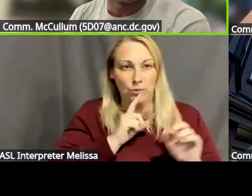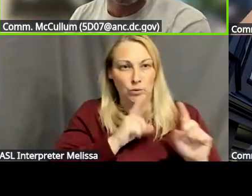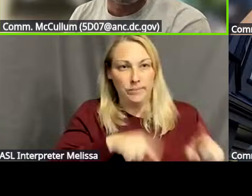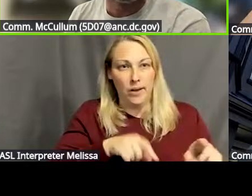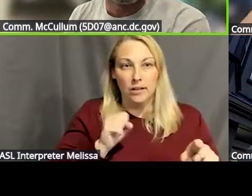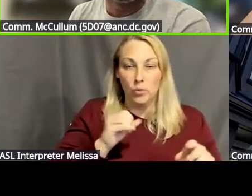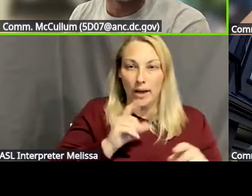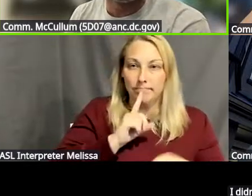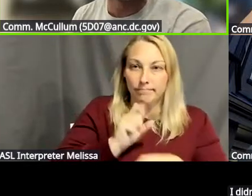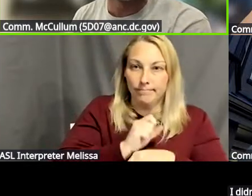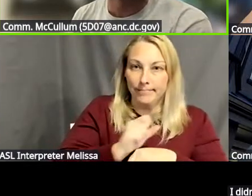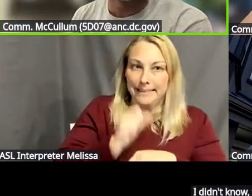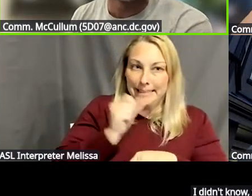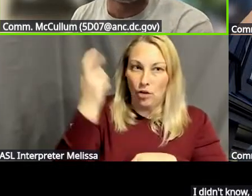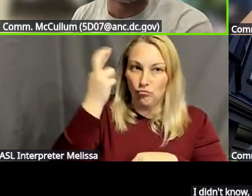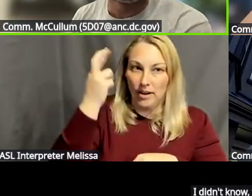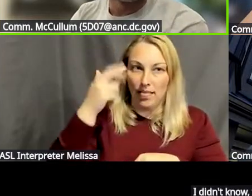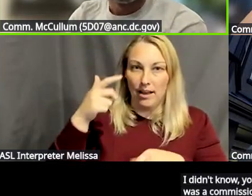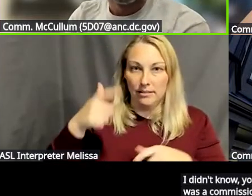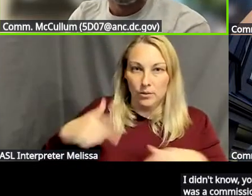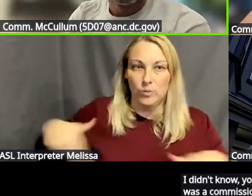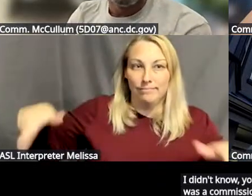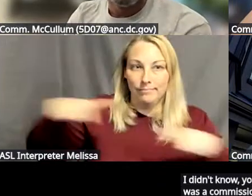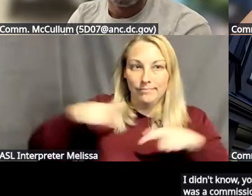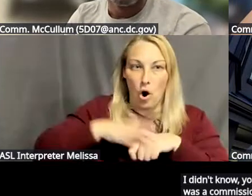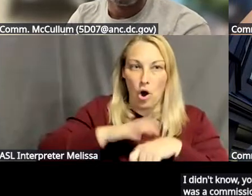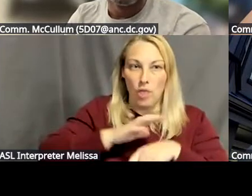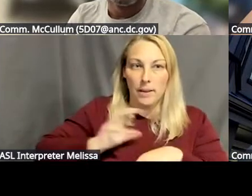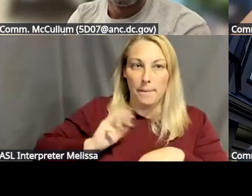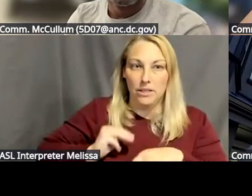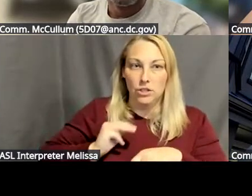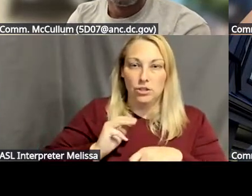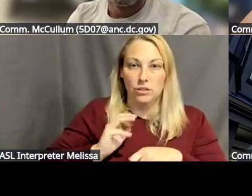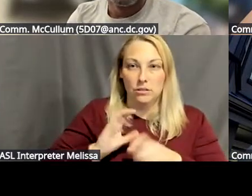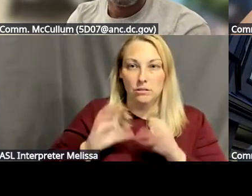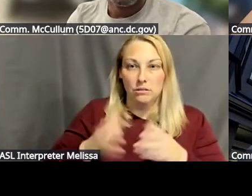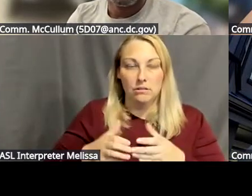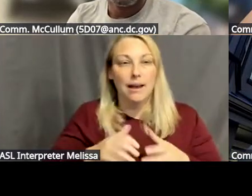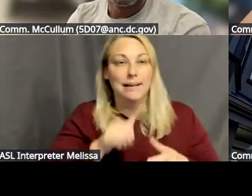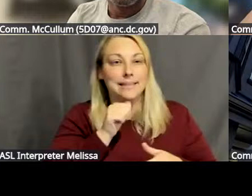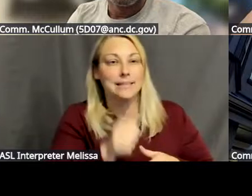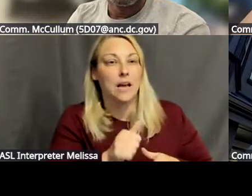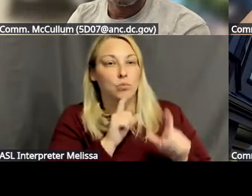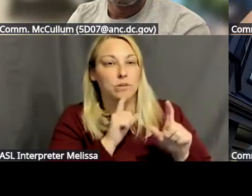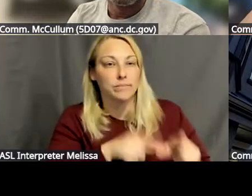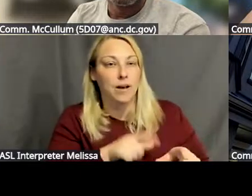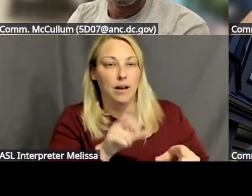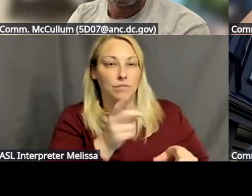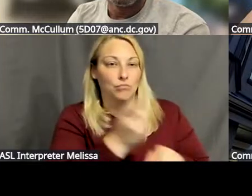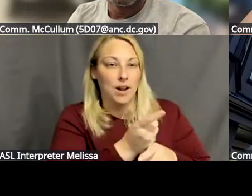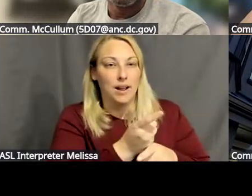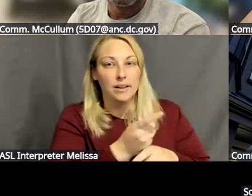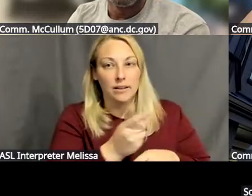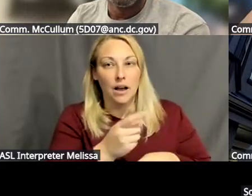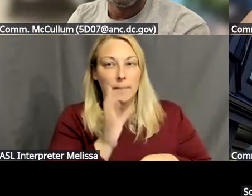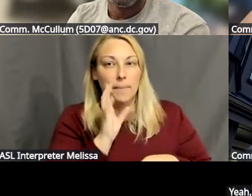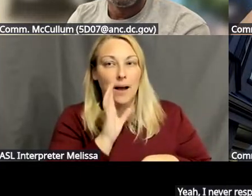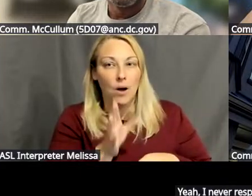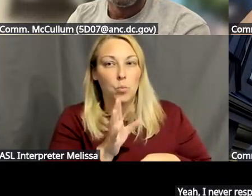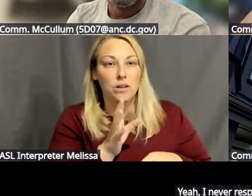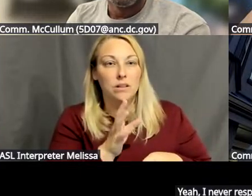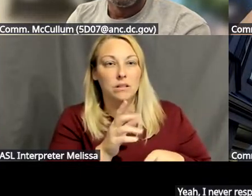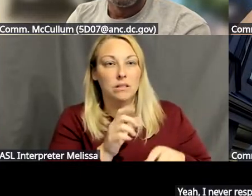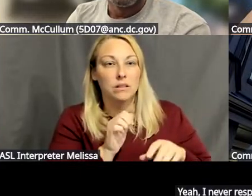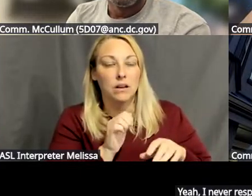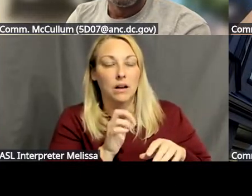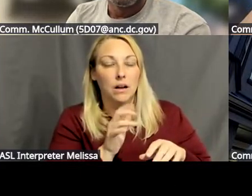was somebody that was a commissioner. But thank you for letting me know. Yeah, I never respond to that email. So if you, I'm gonna send you something because I just